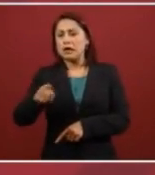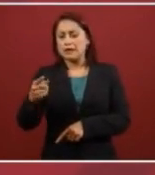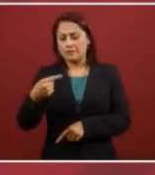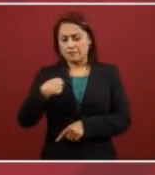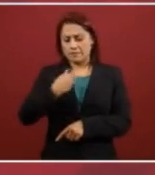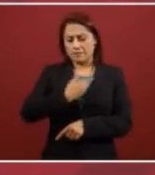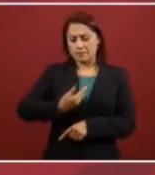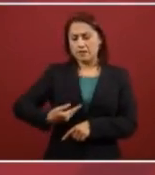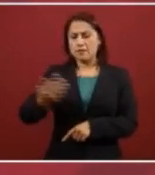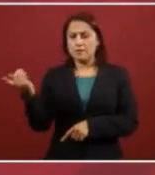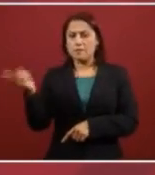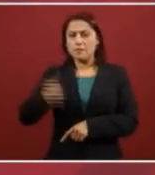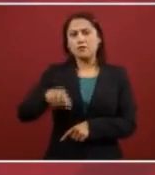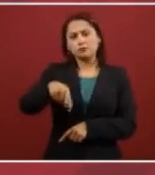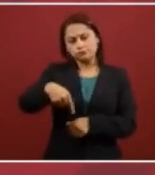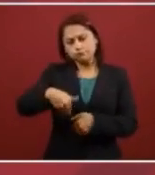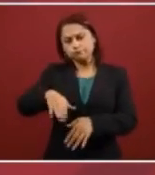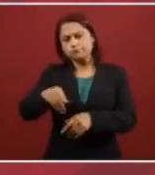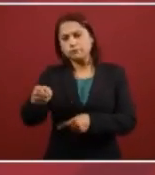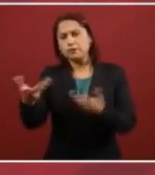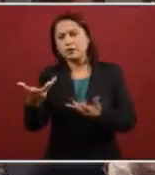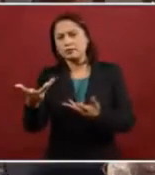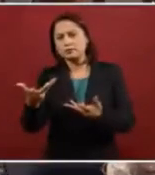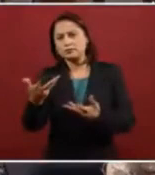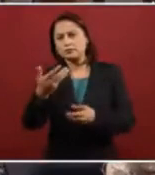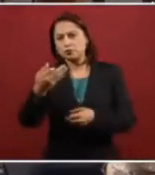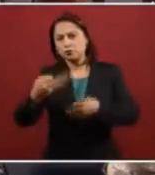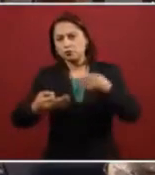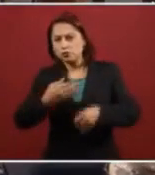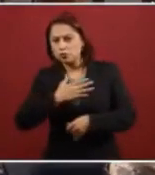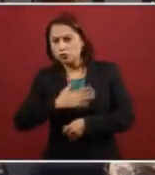attorney. Even up until recently.